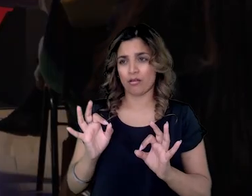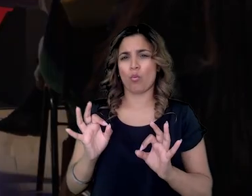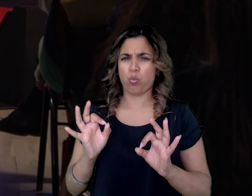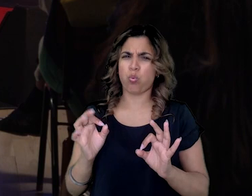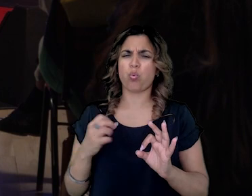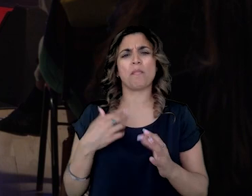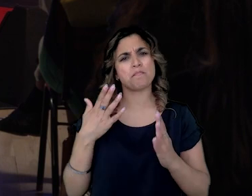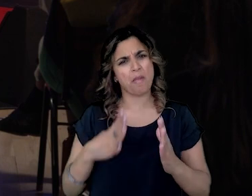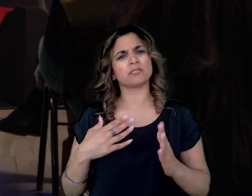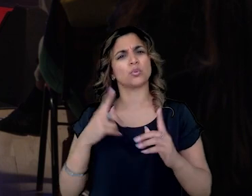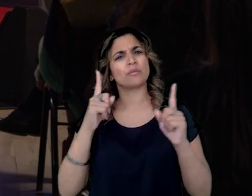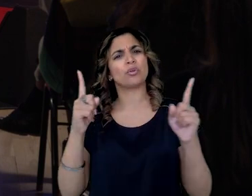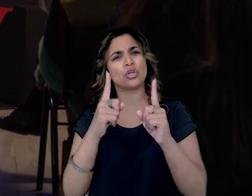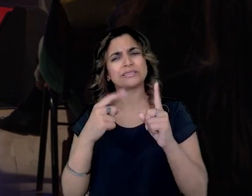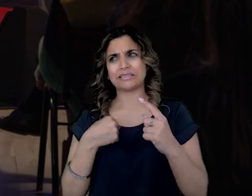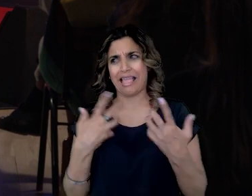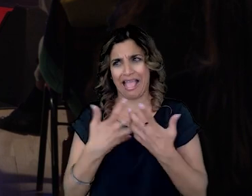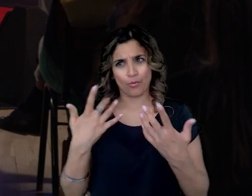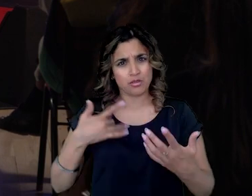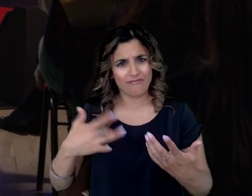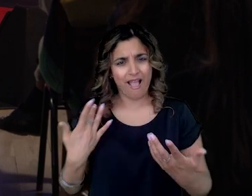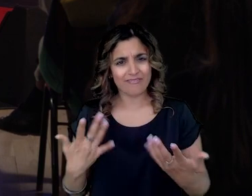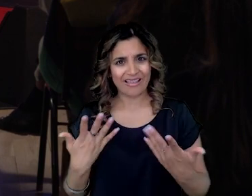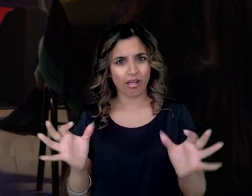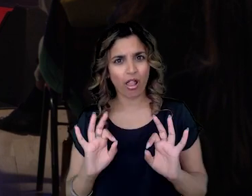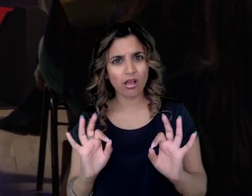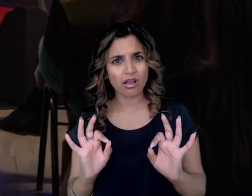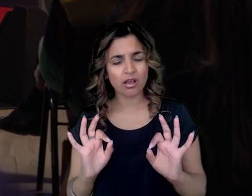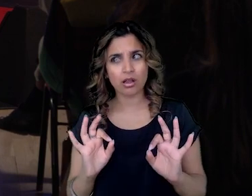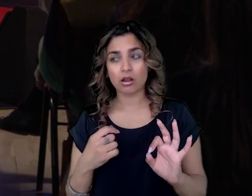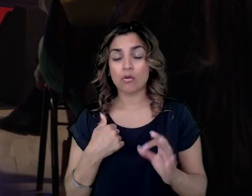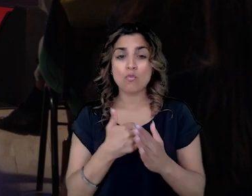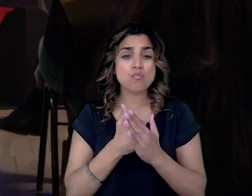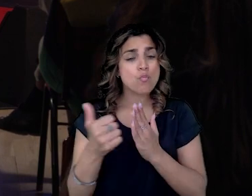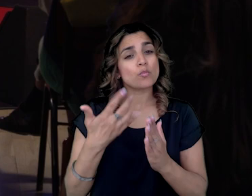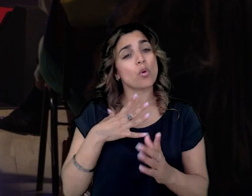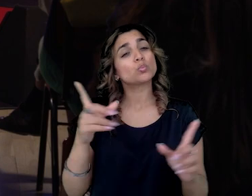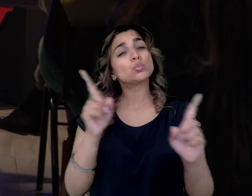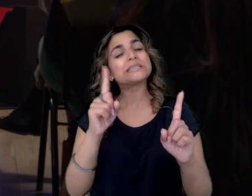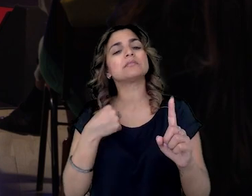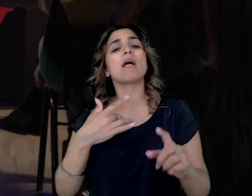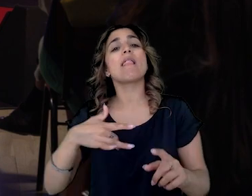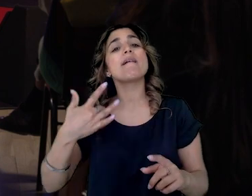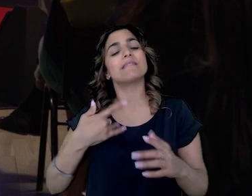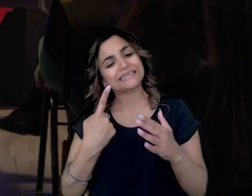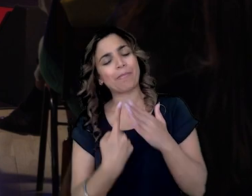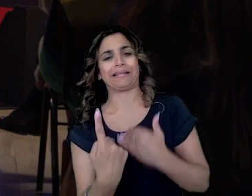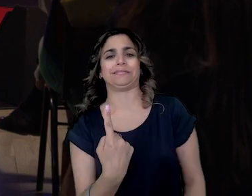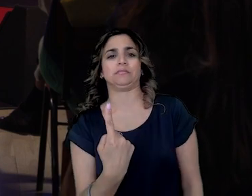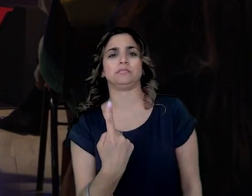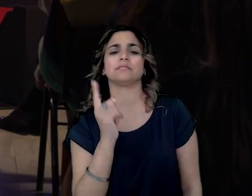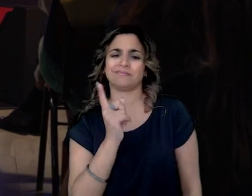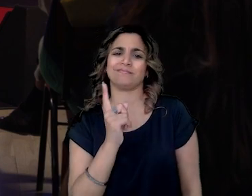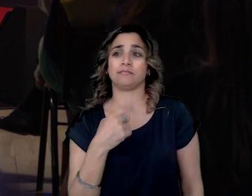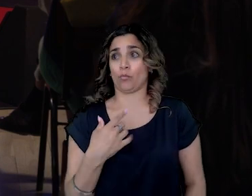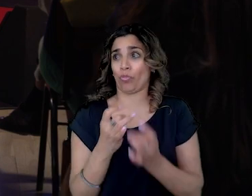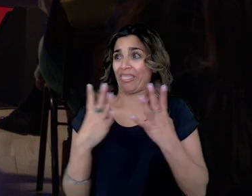left me feeling hopeless i always wanted to live an independent life and i knew that without